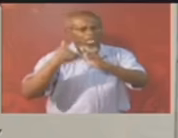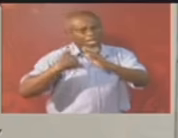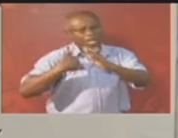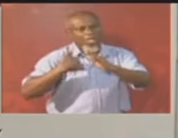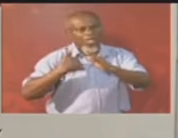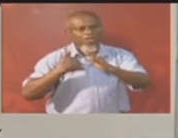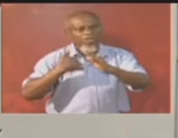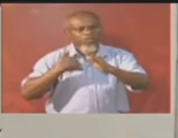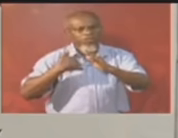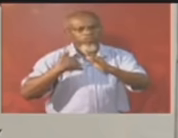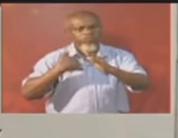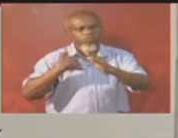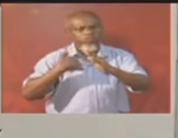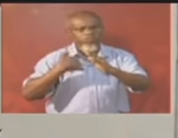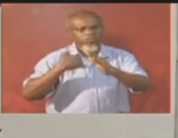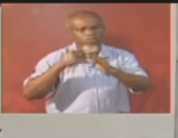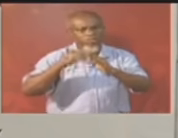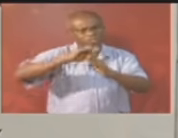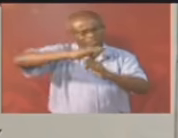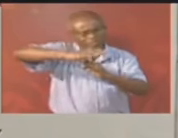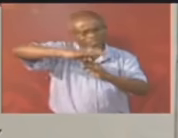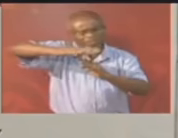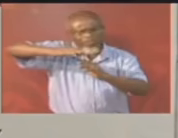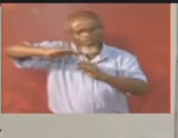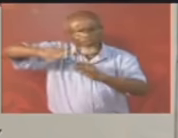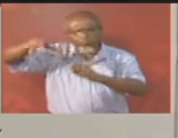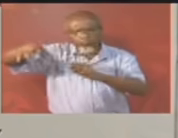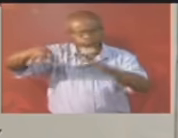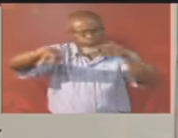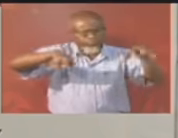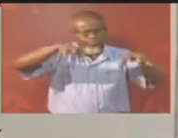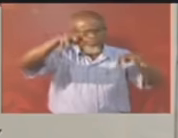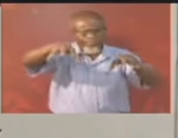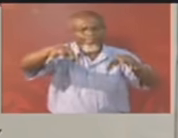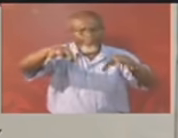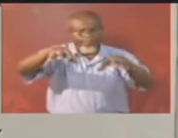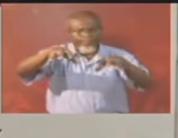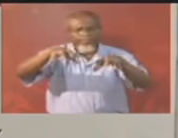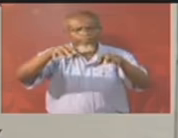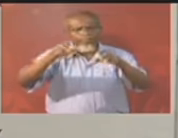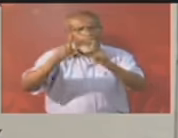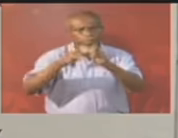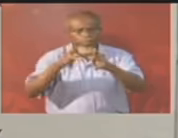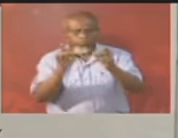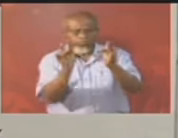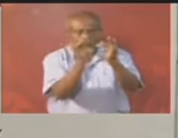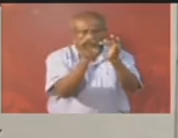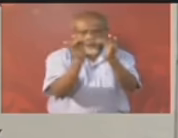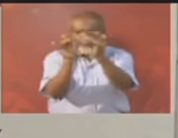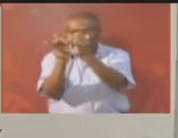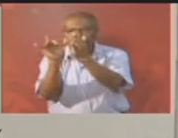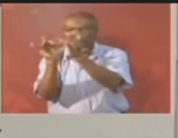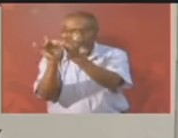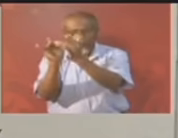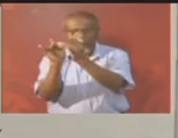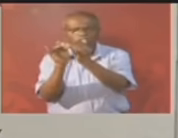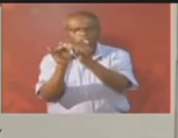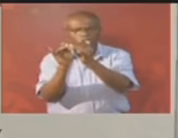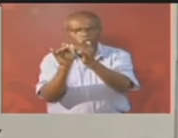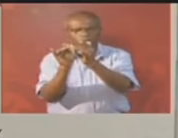is being driven by person-to-person contact, by person-to-person interaction, and the slowing effect